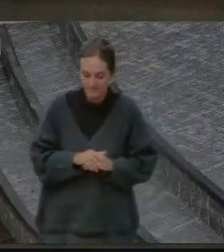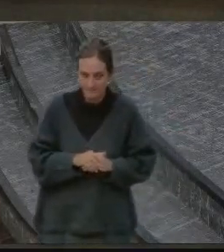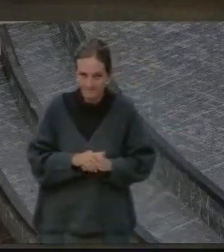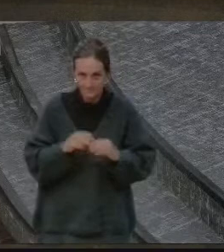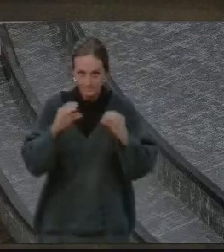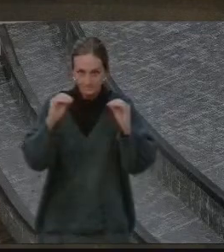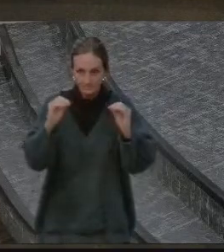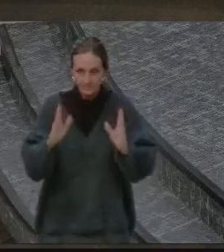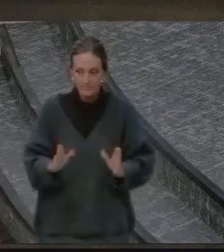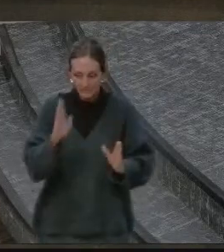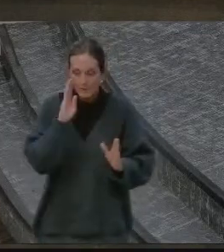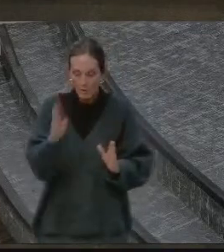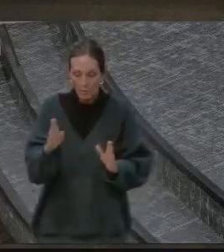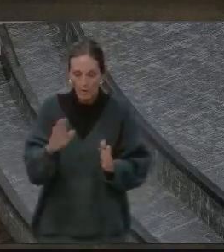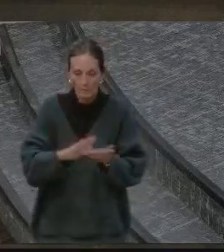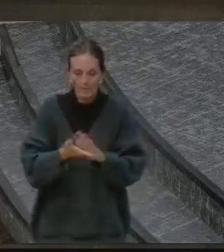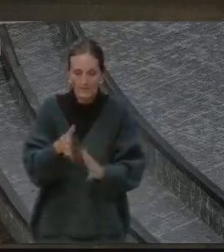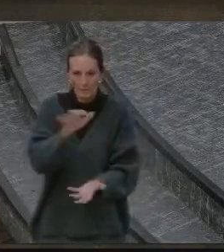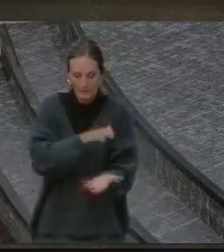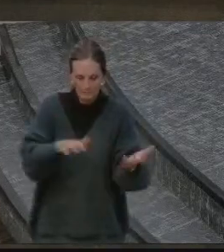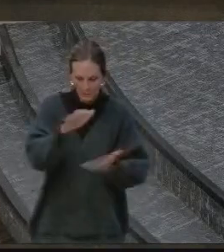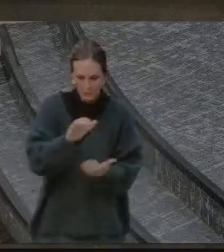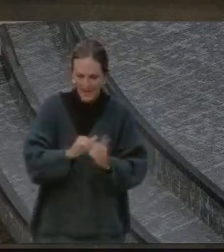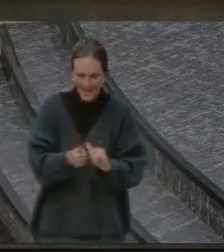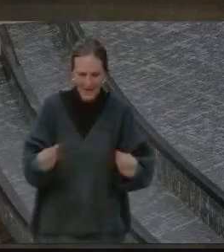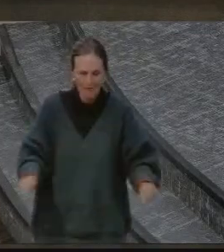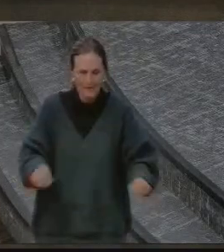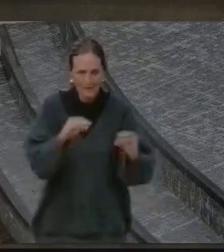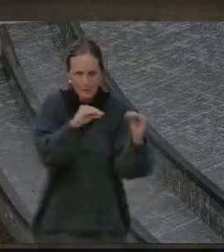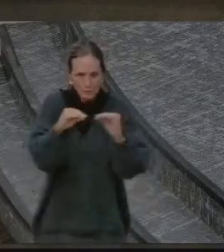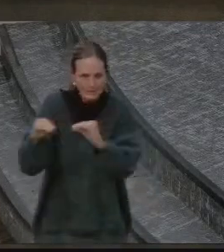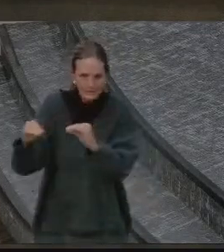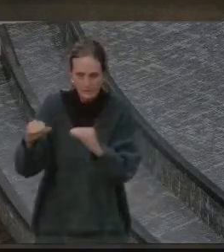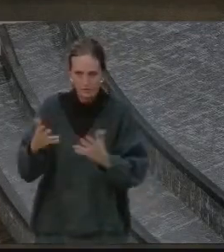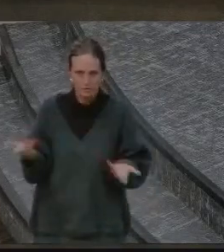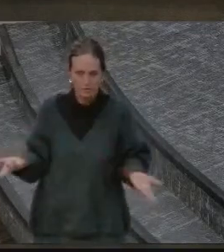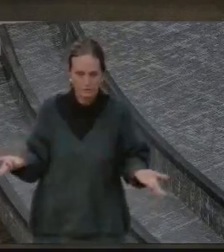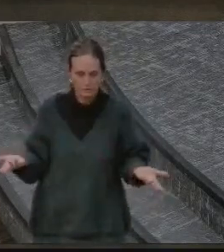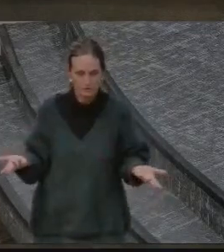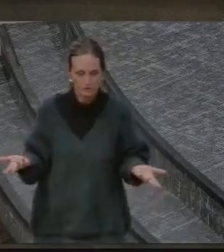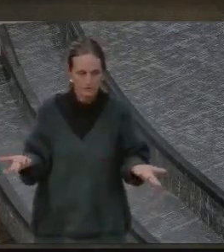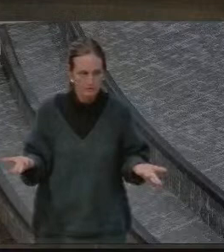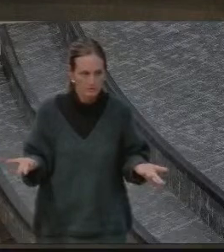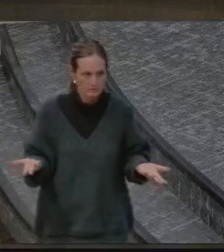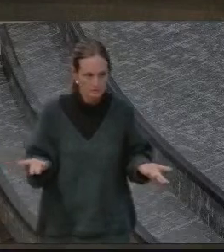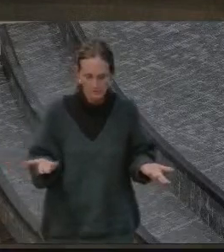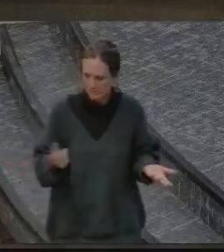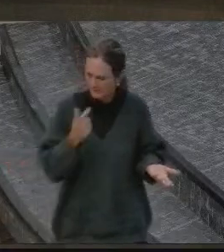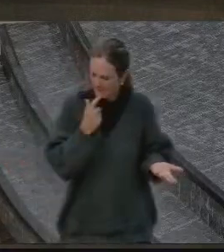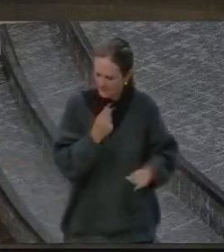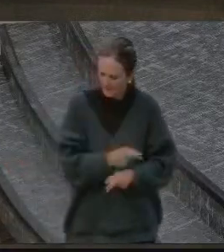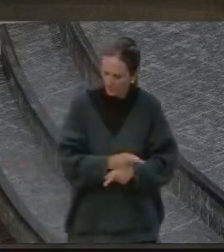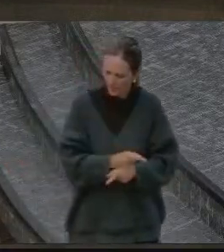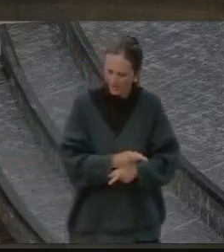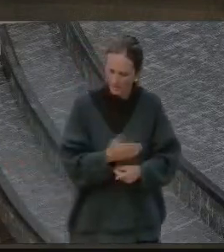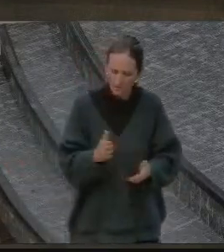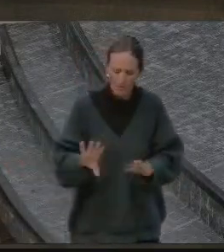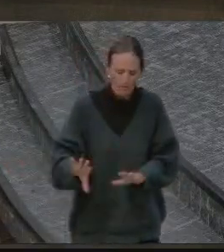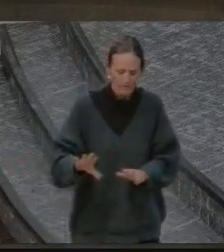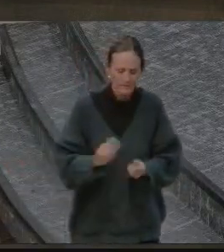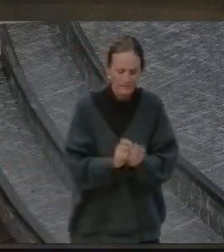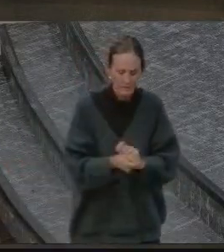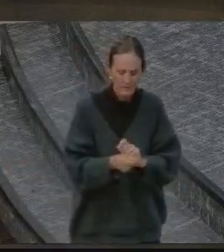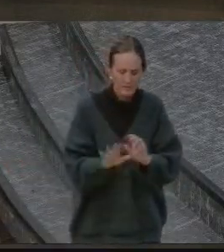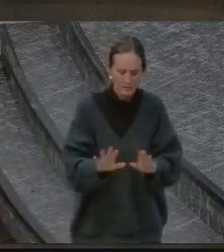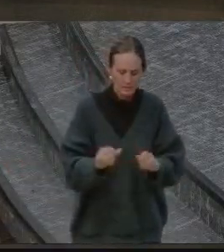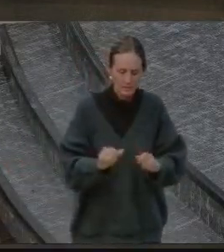teachers will be confused, and how can they teach in fear? Am I saying the right thing, or maybe I shouldn't say it like that? Or